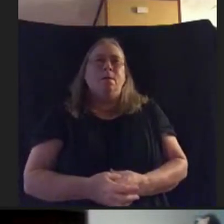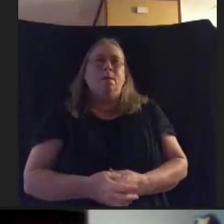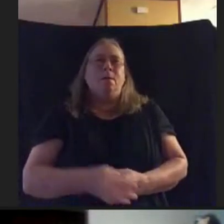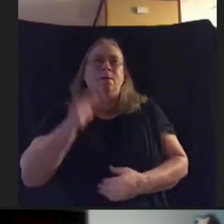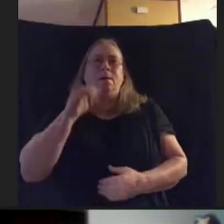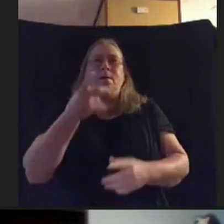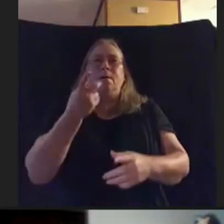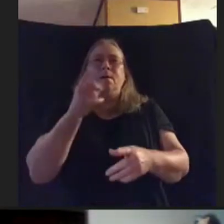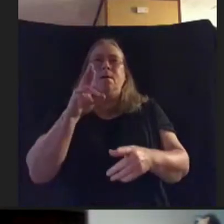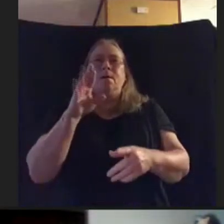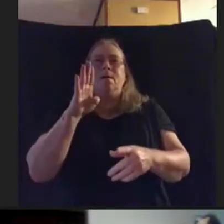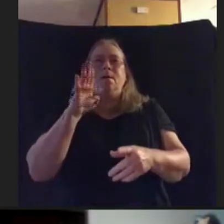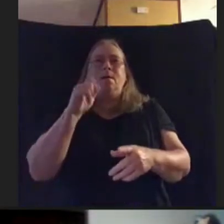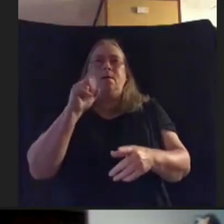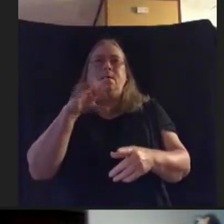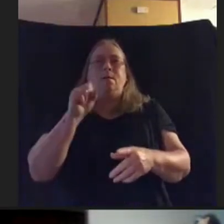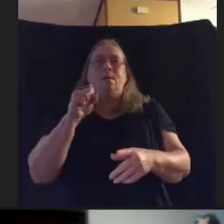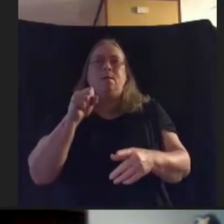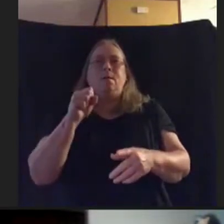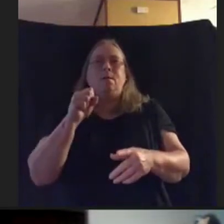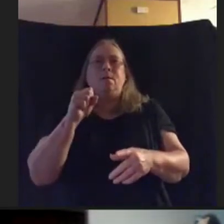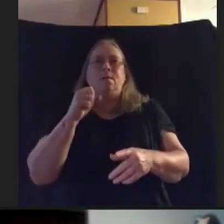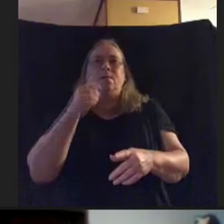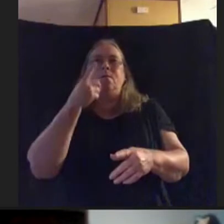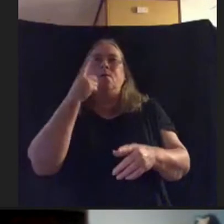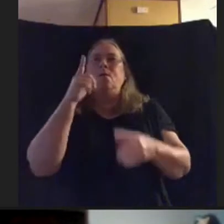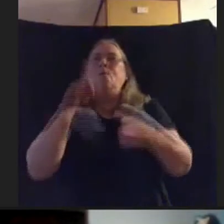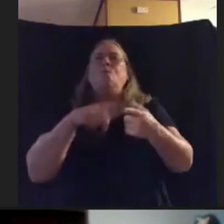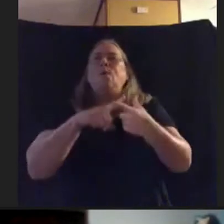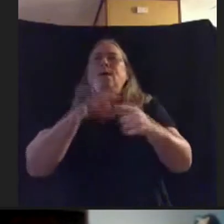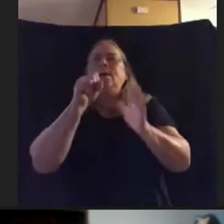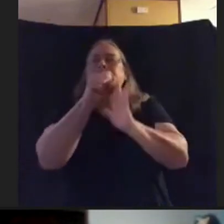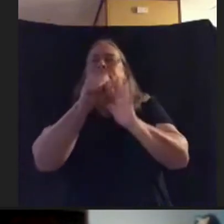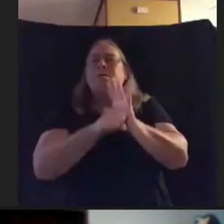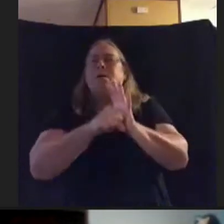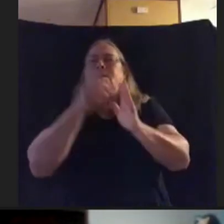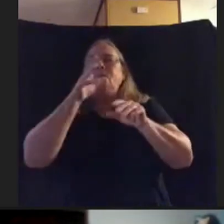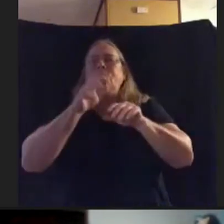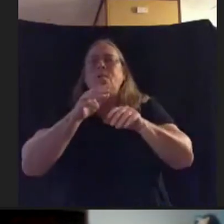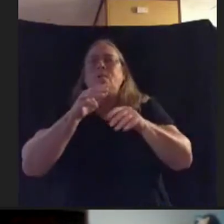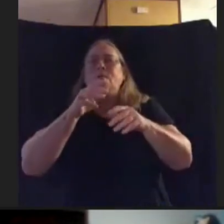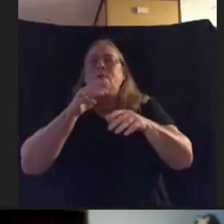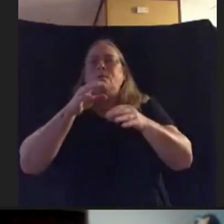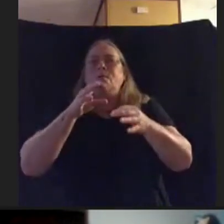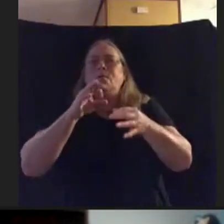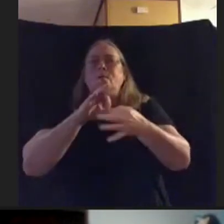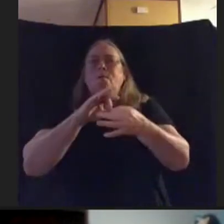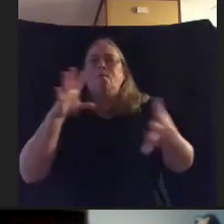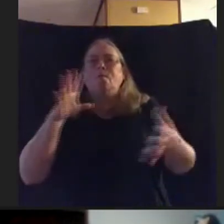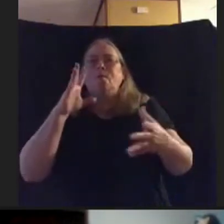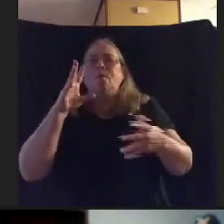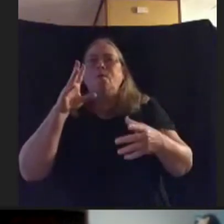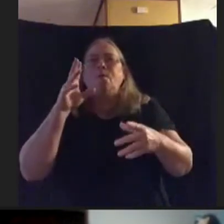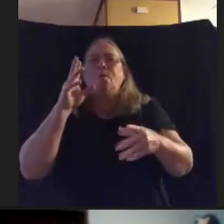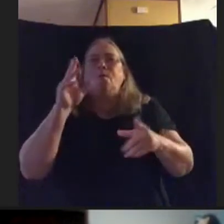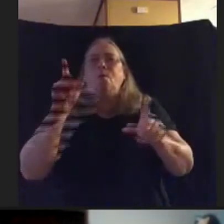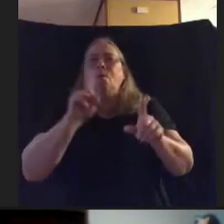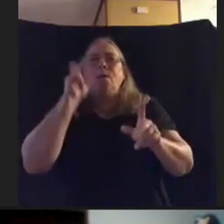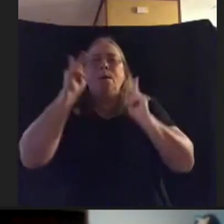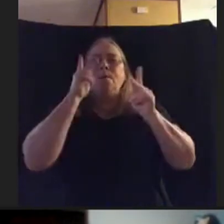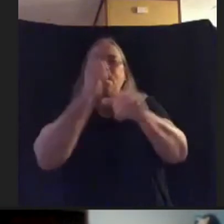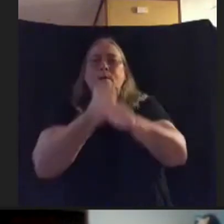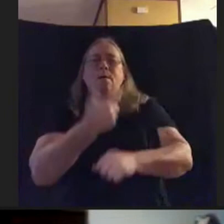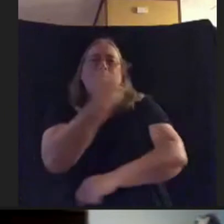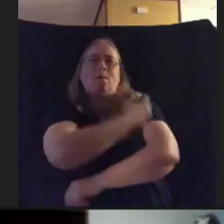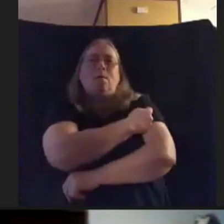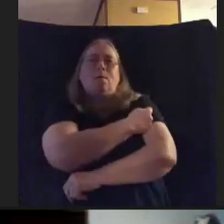take a look at this together. When is the state going to release confirmed list of places where people can get vaccines? And when is the